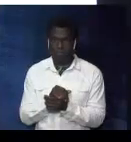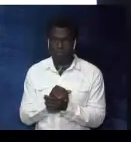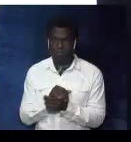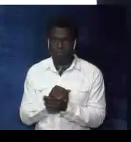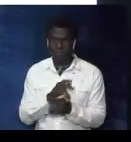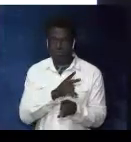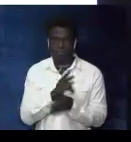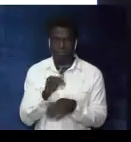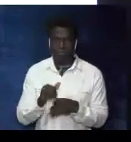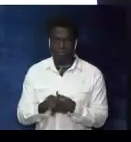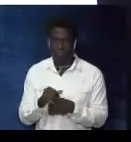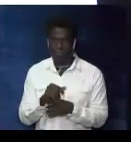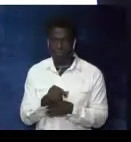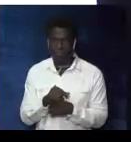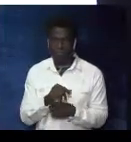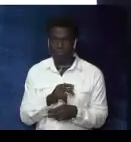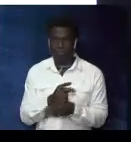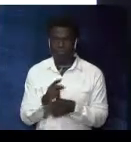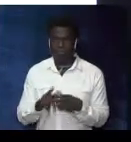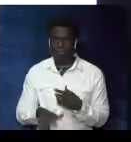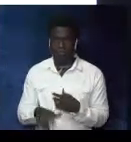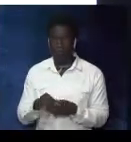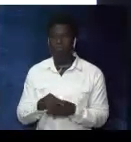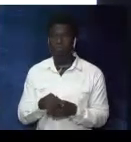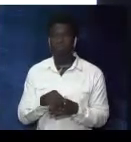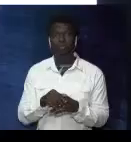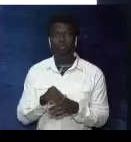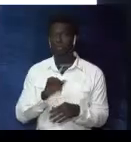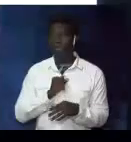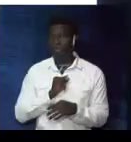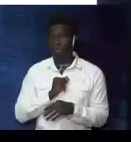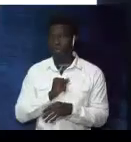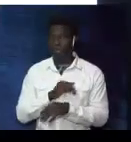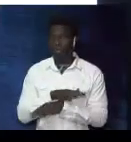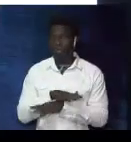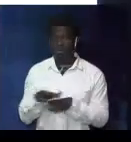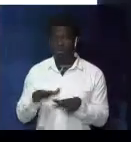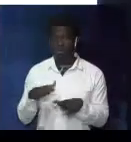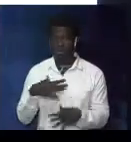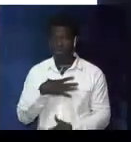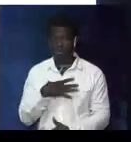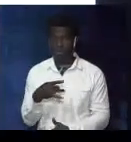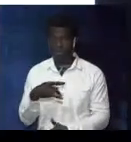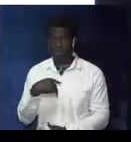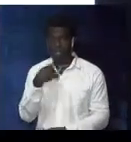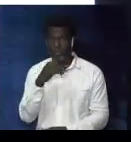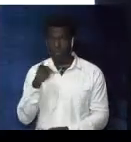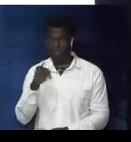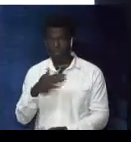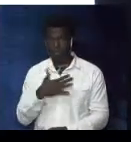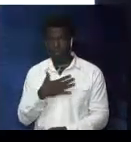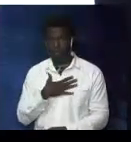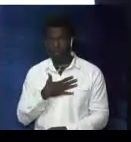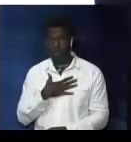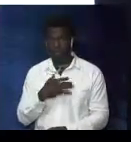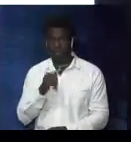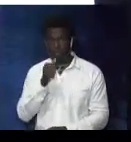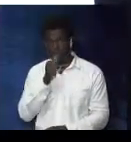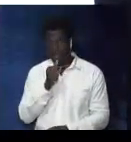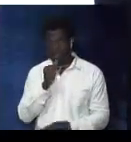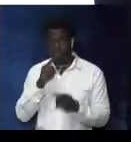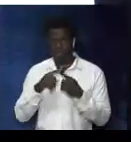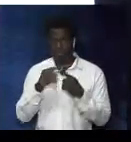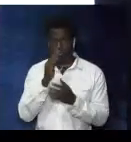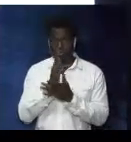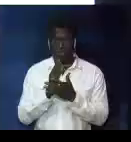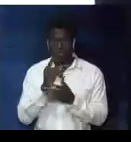secret carelessly. Look at the sentence. I don't like telling my secret to someone who lets the